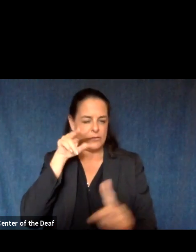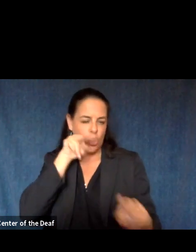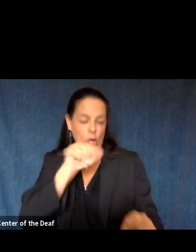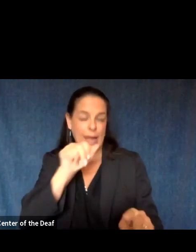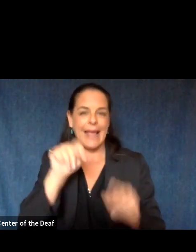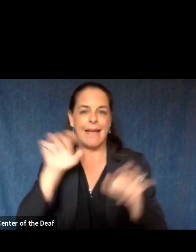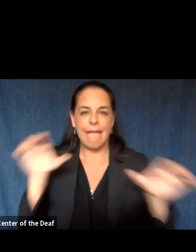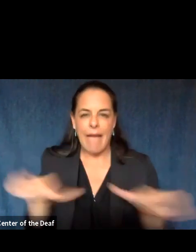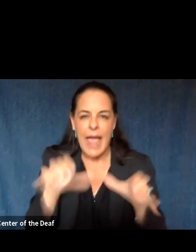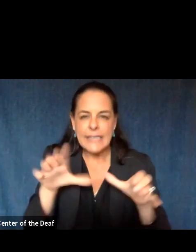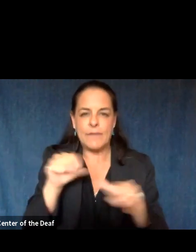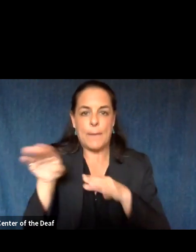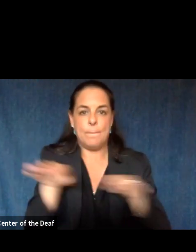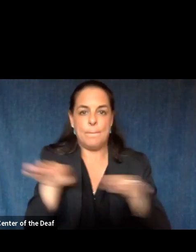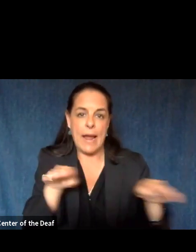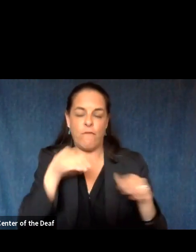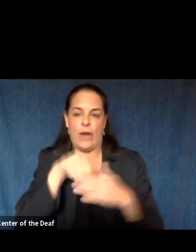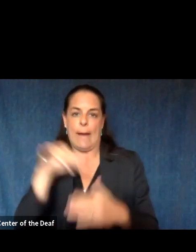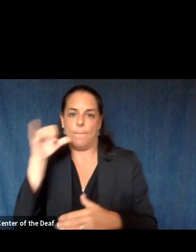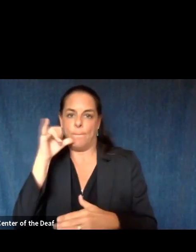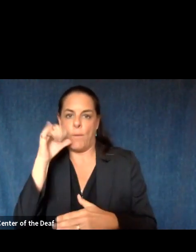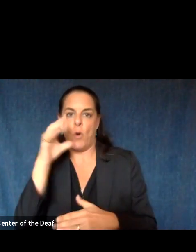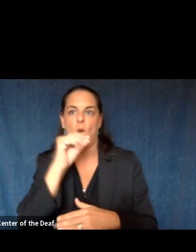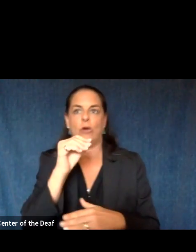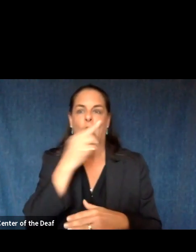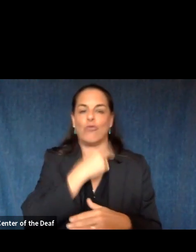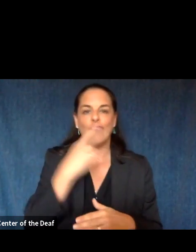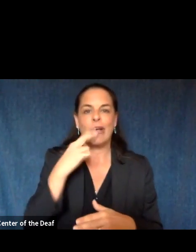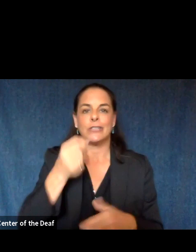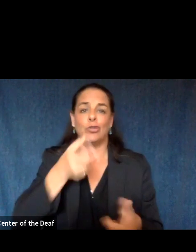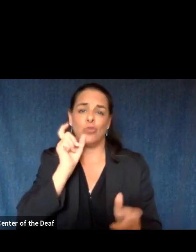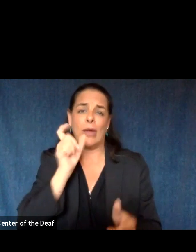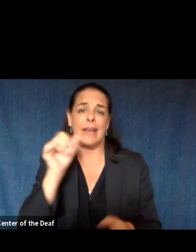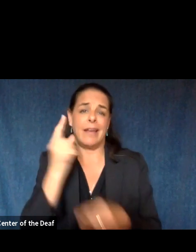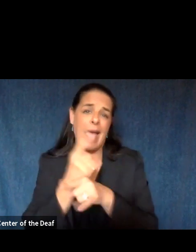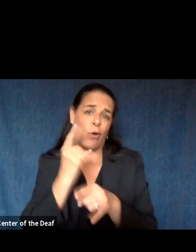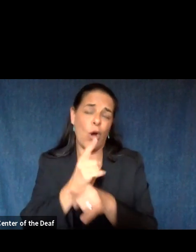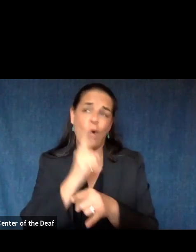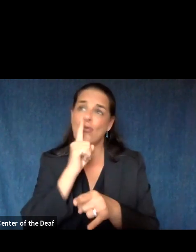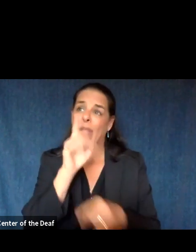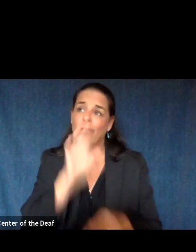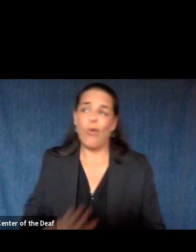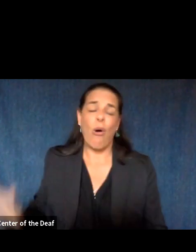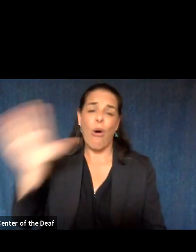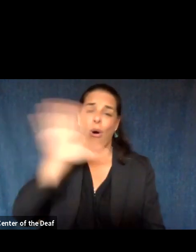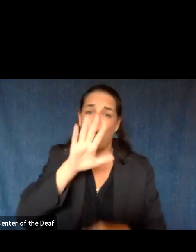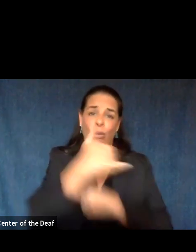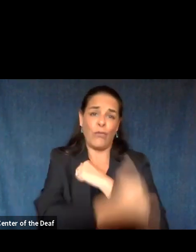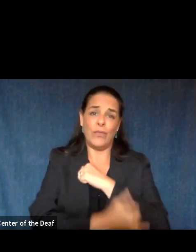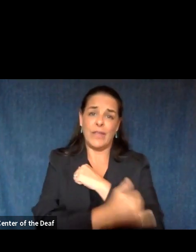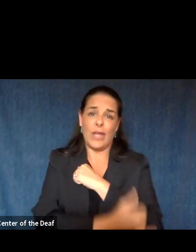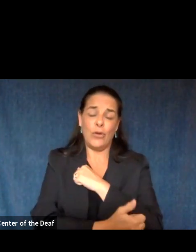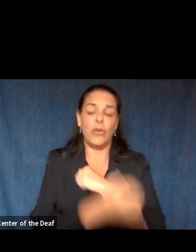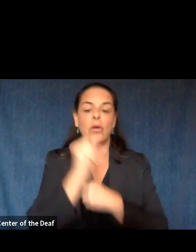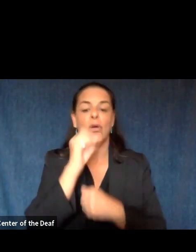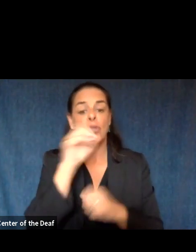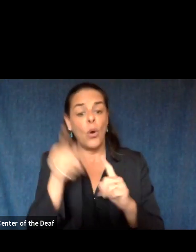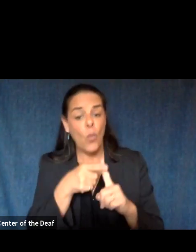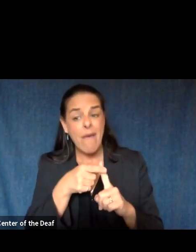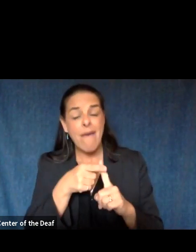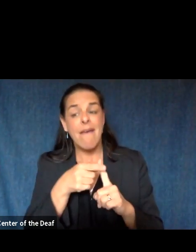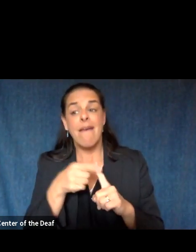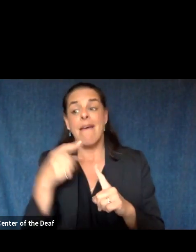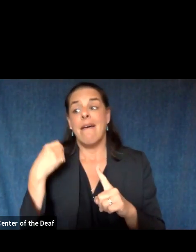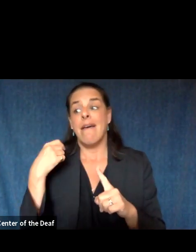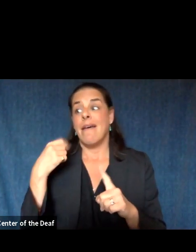bars and restaurants and with drinking alcohol. And this is across the country. And so when discussions are being had on